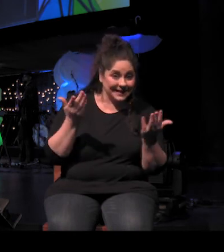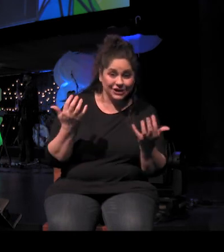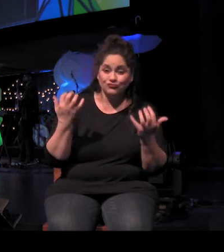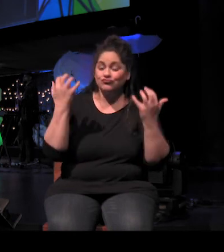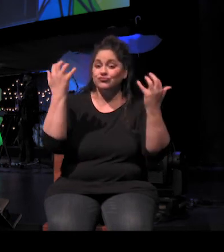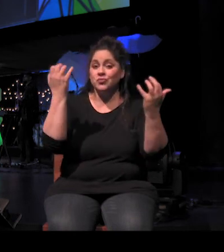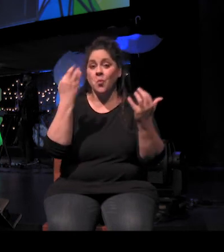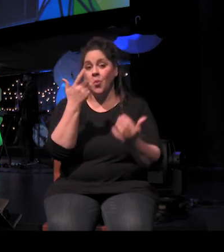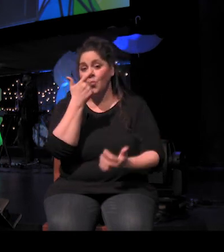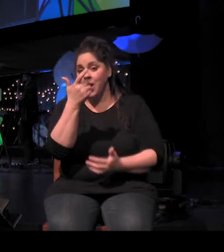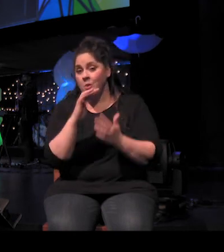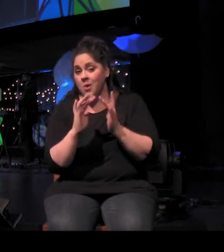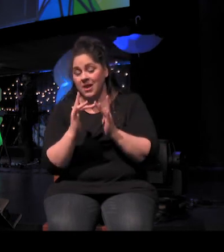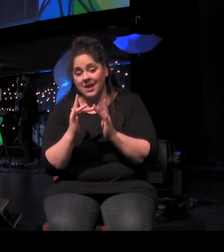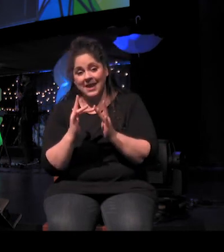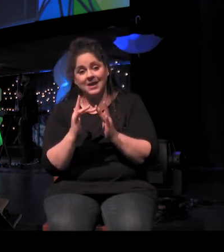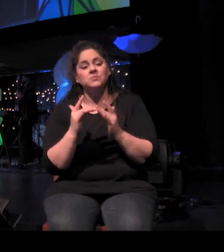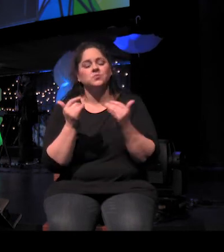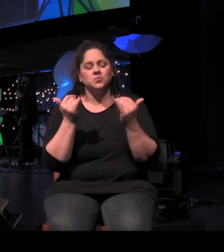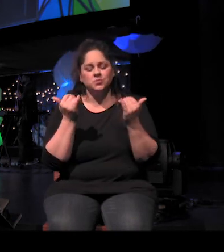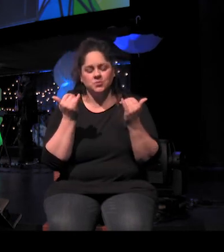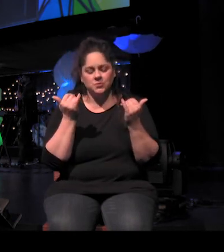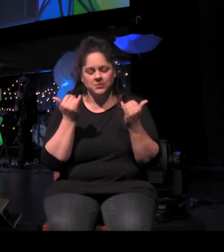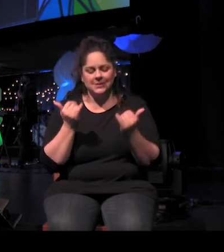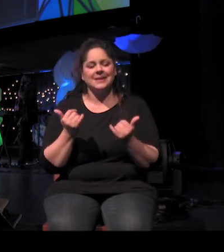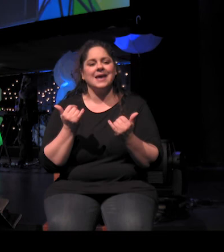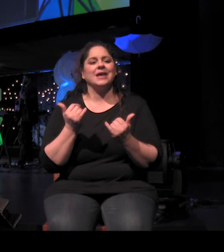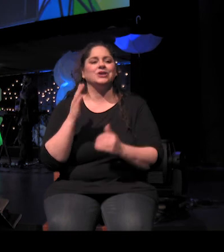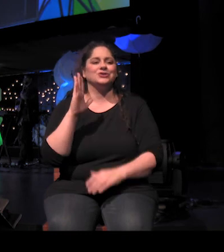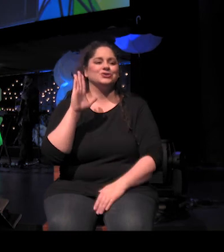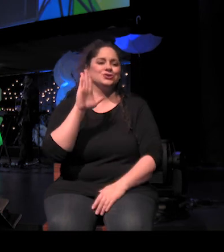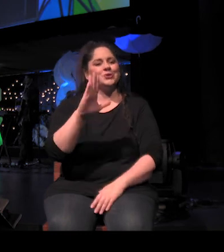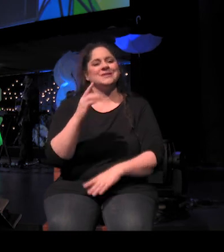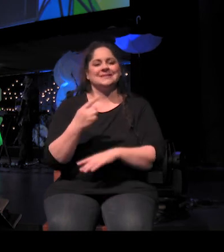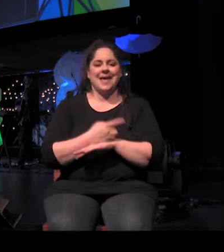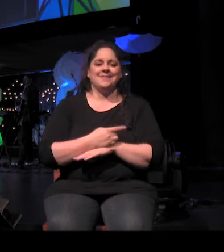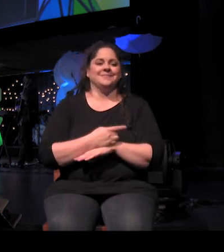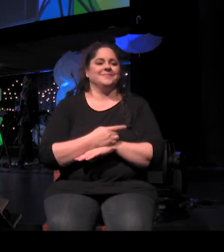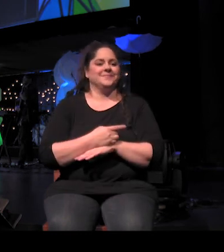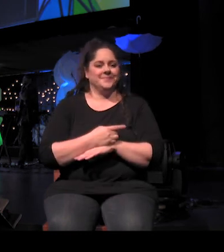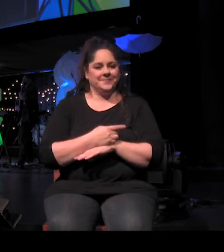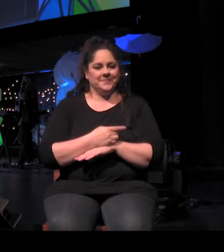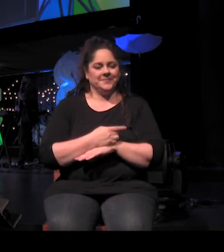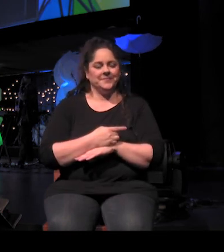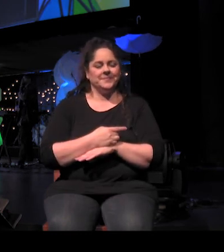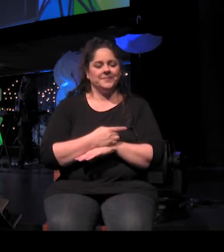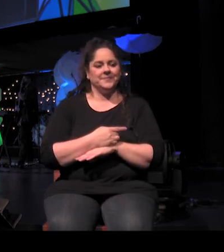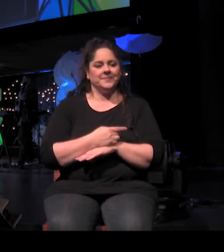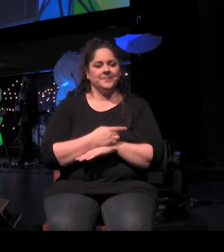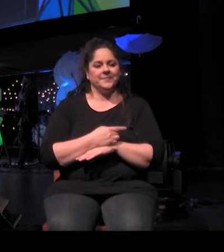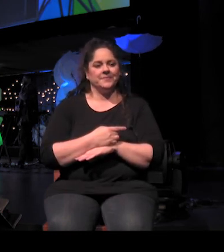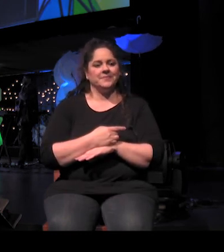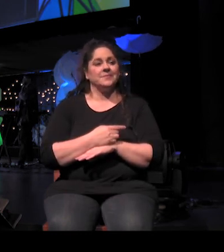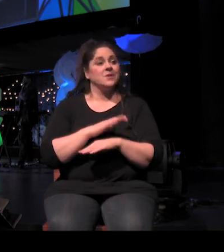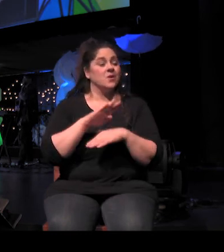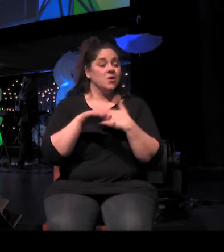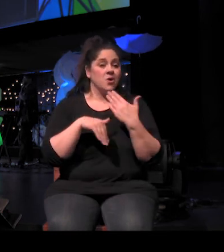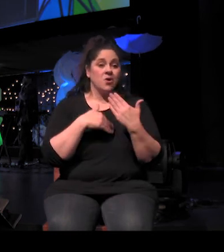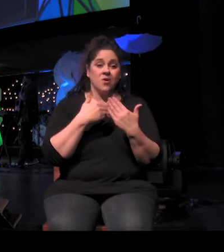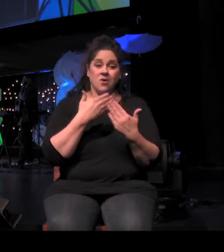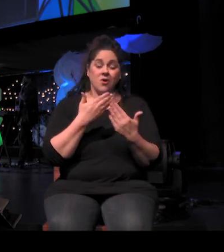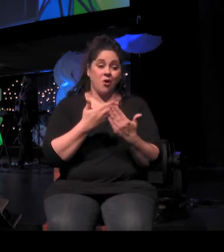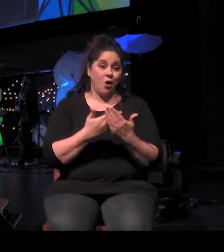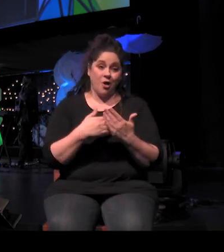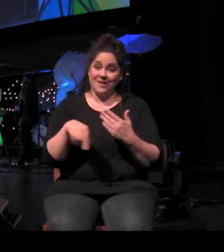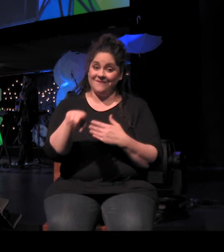watching online, today can be your day. All of us are like